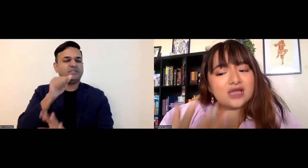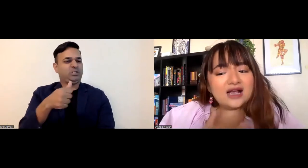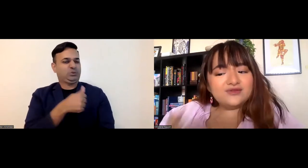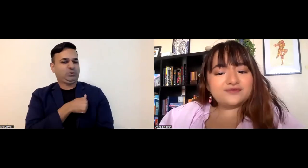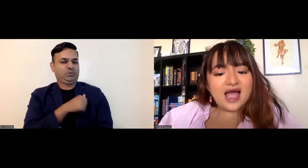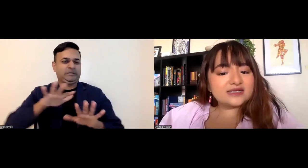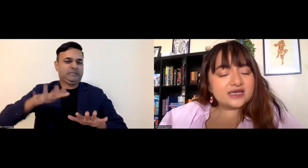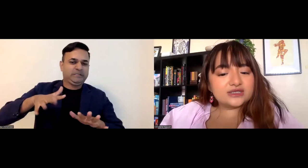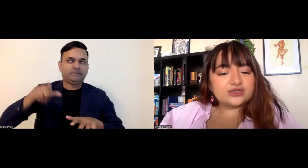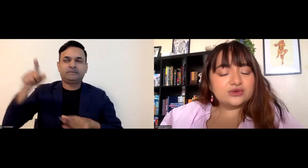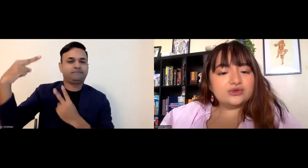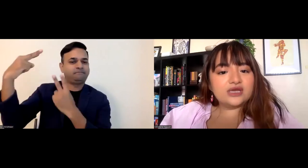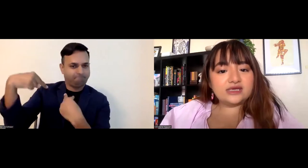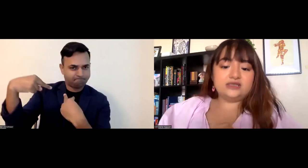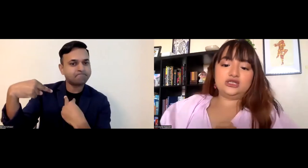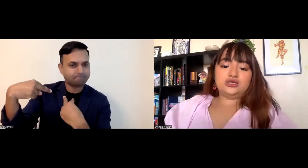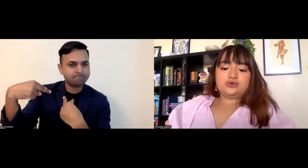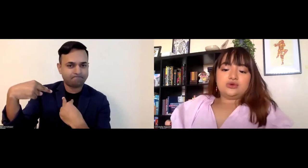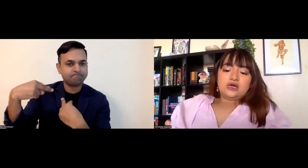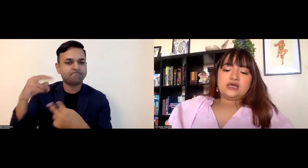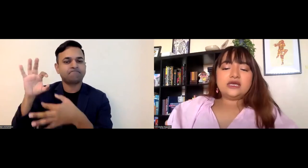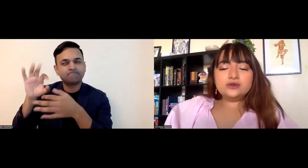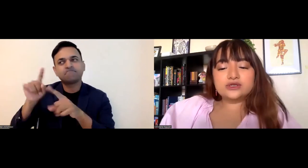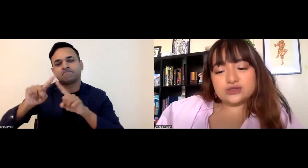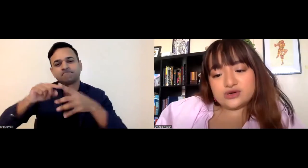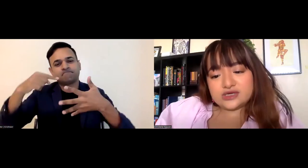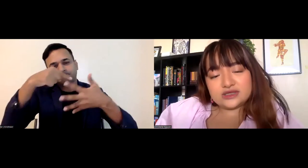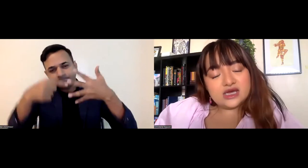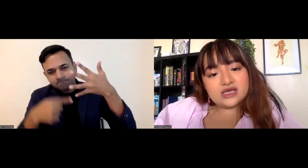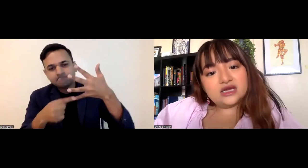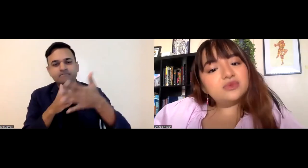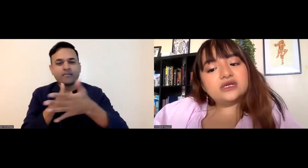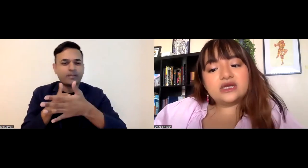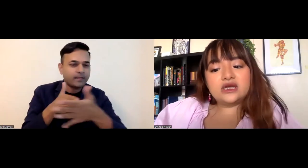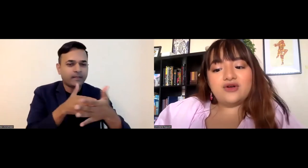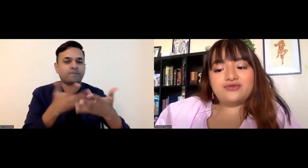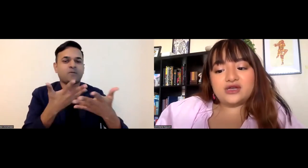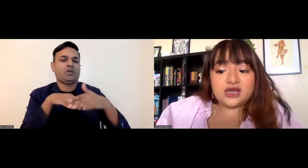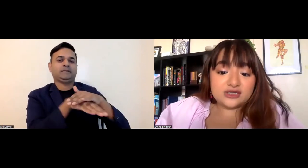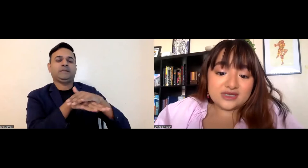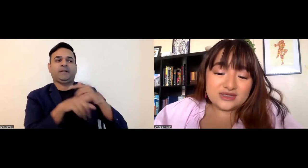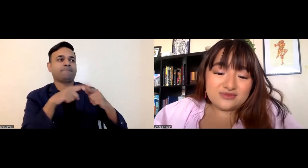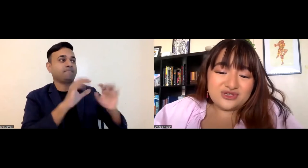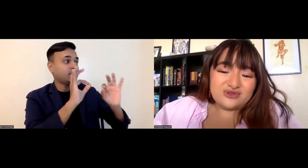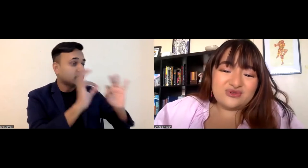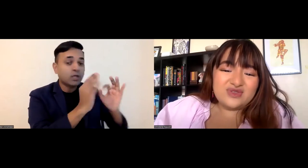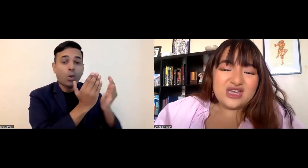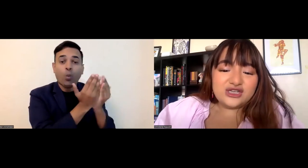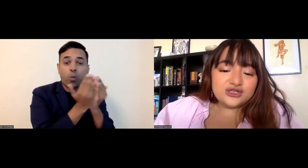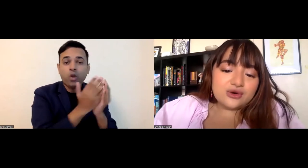While lack of access to school is an issue, an equal concern is the inability of the education system